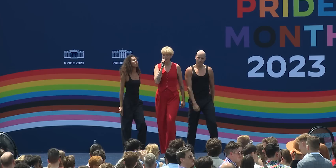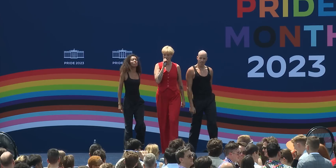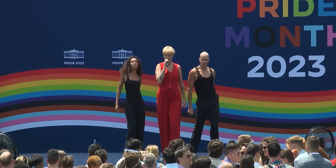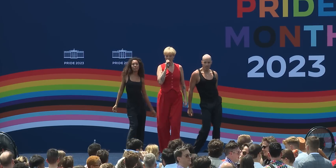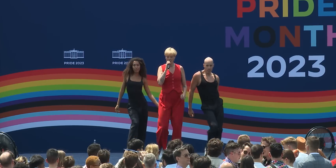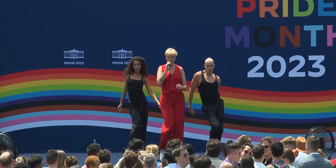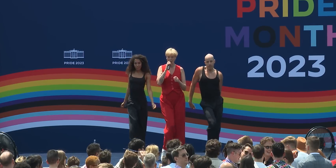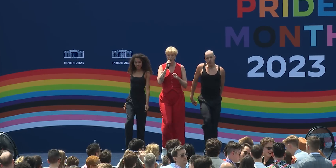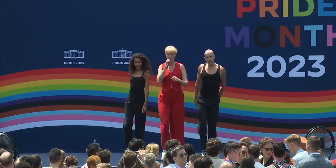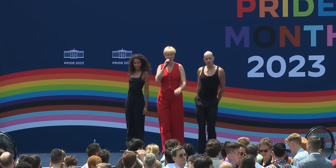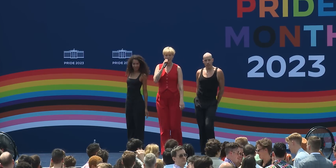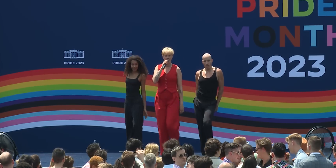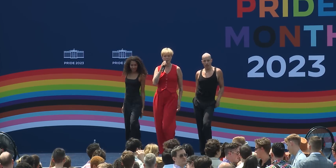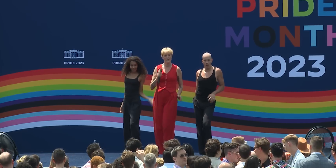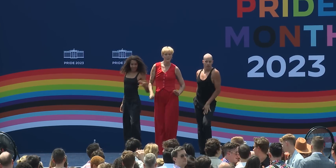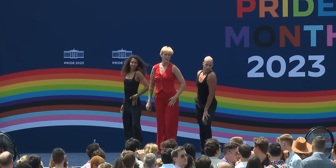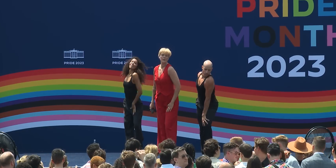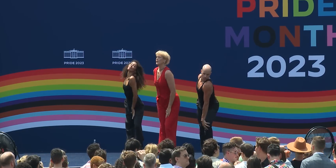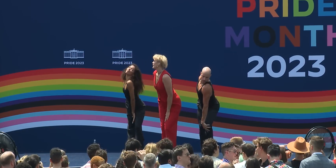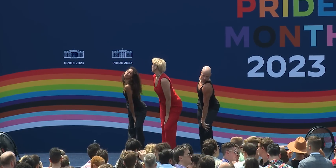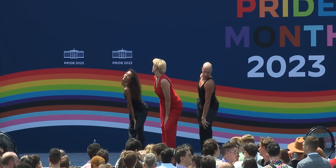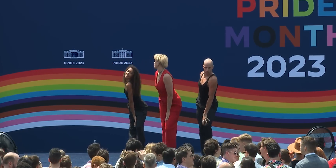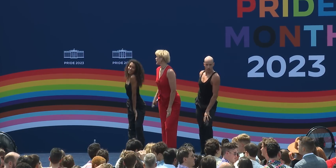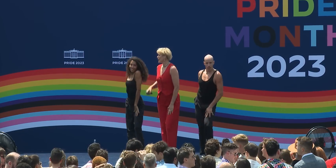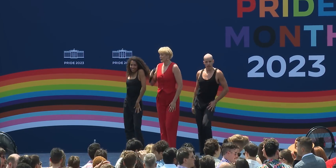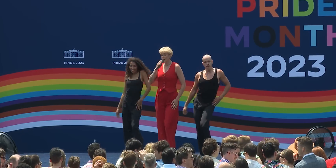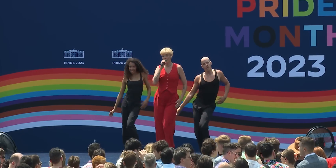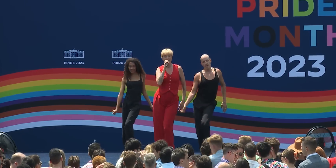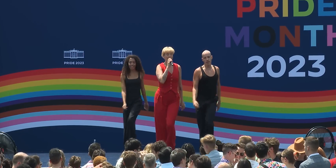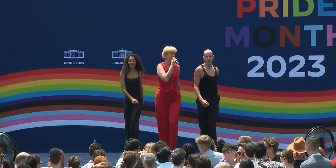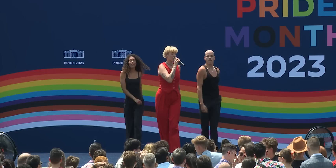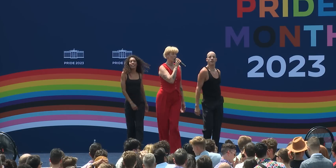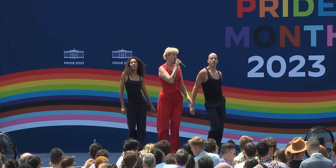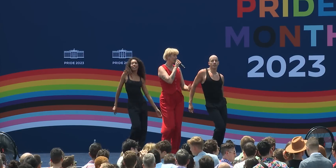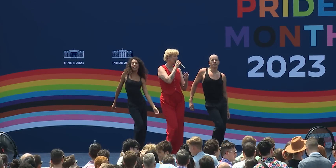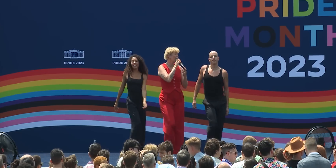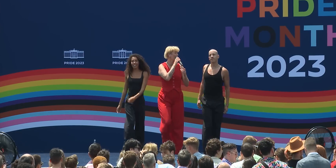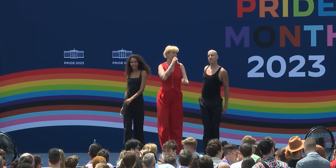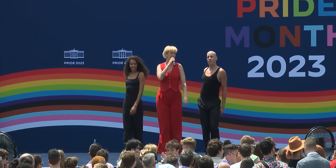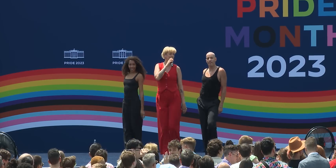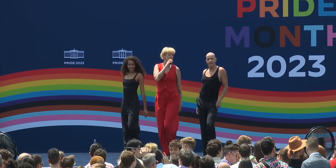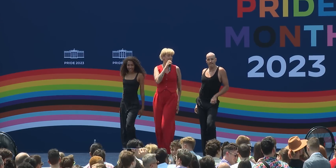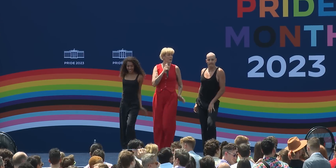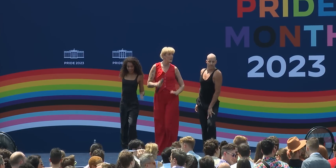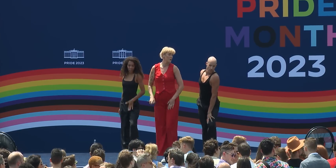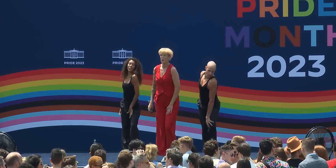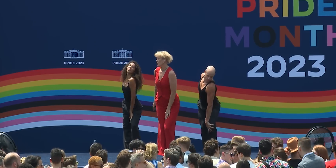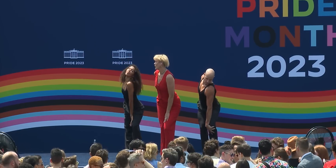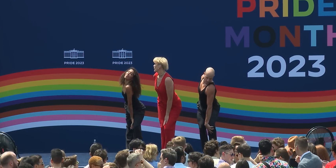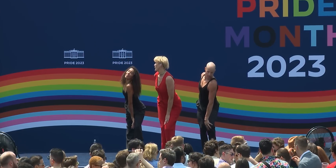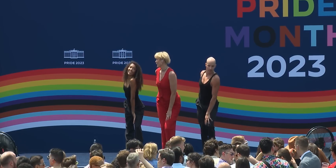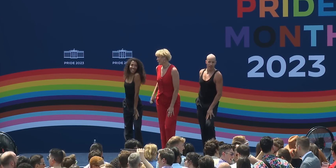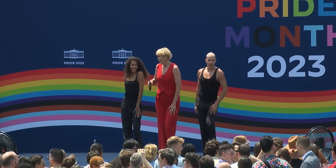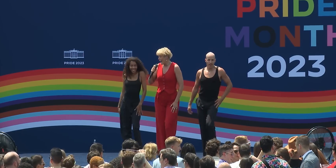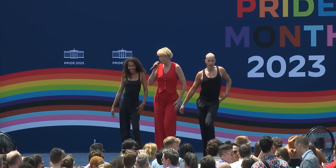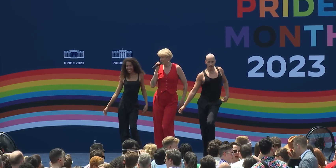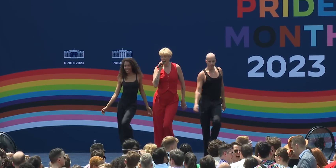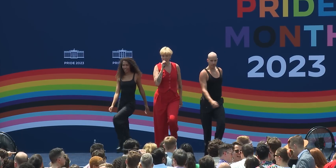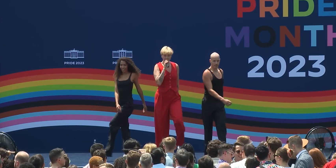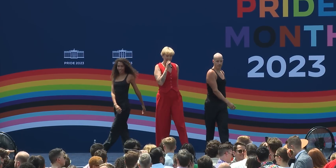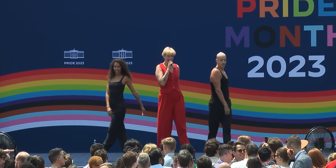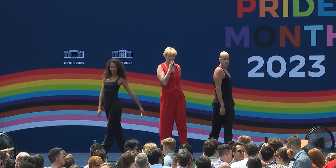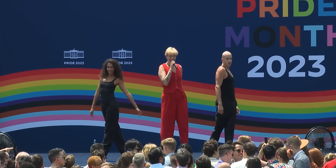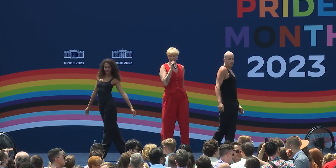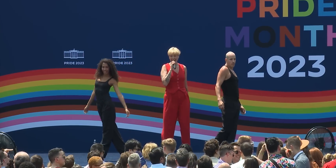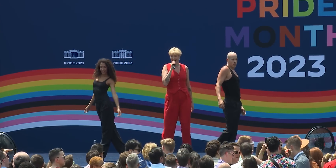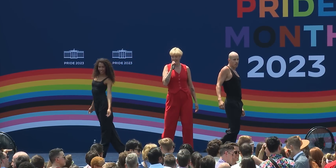You wanna talk, I'm all ears. Ooh. You need a shoulder for tears. Ooh. I've